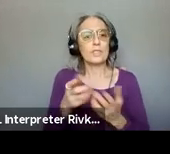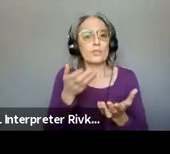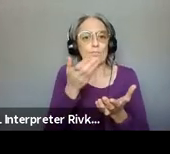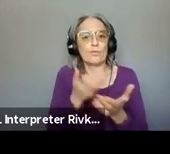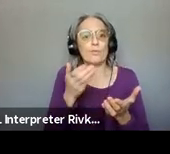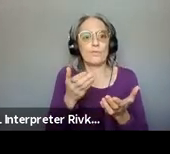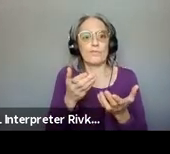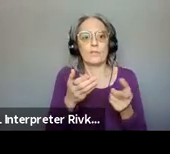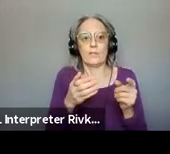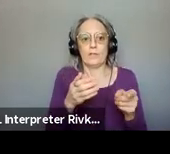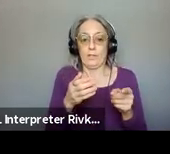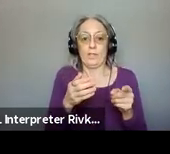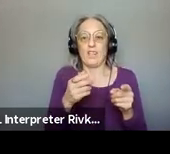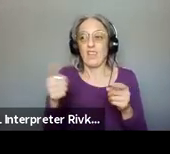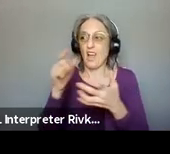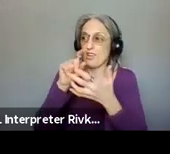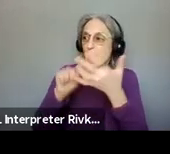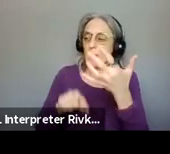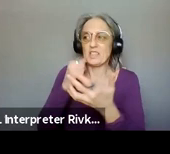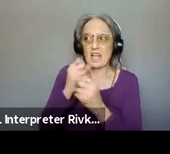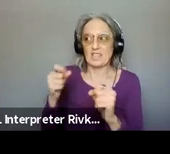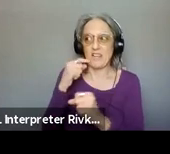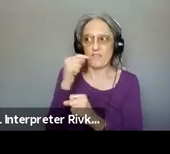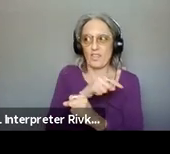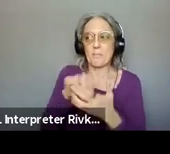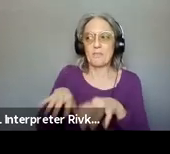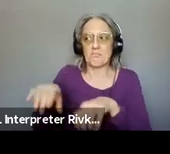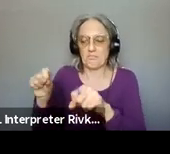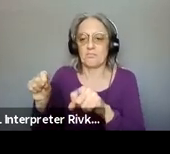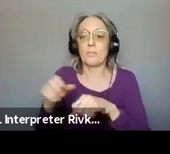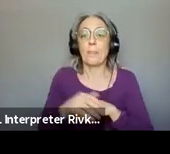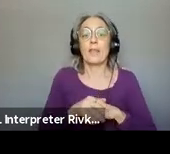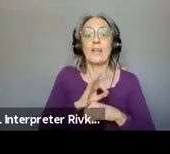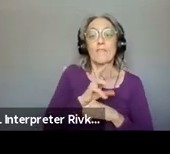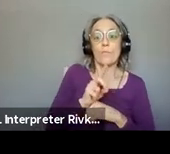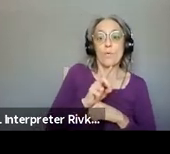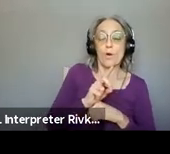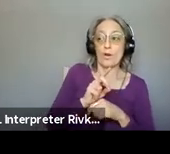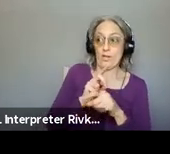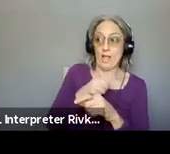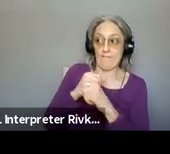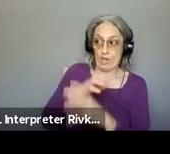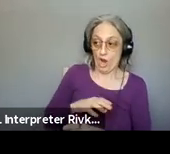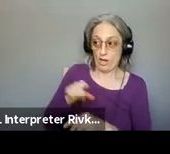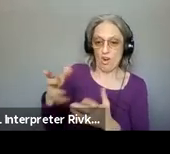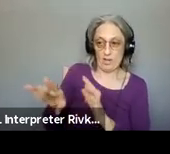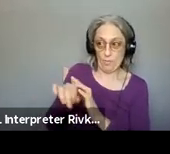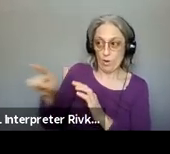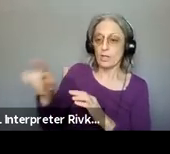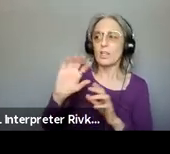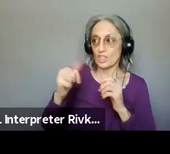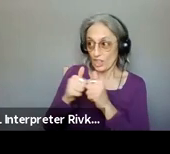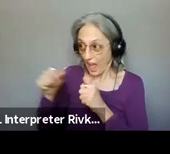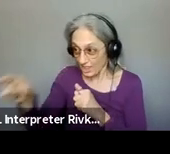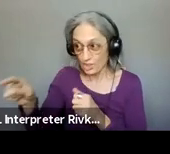safe for them to do any of these other options. And if the ward eventually decides to challenge a guardianship that has been appointed, these are all options they can